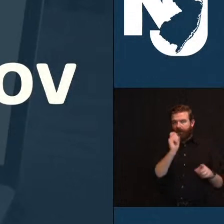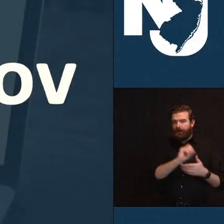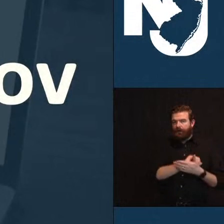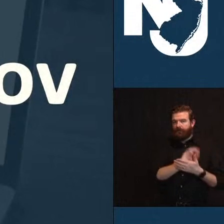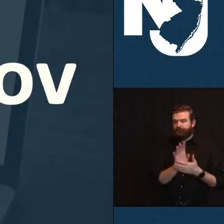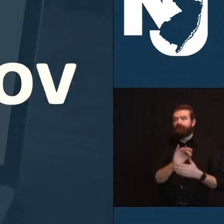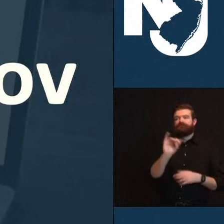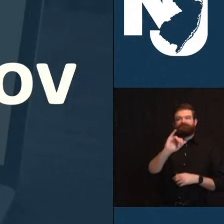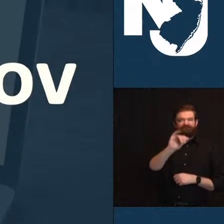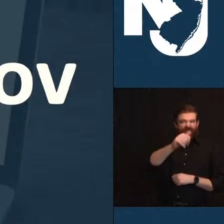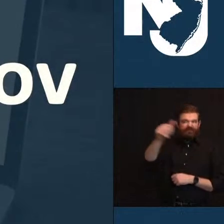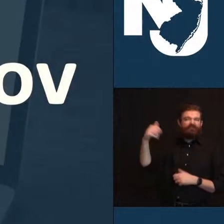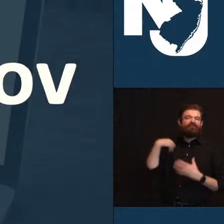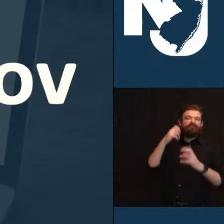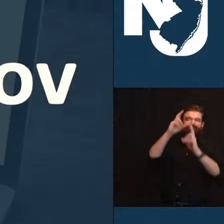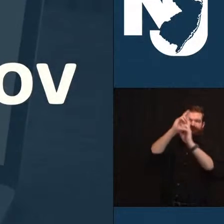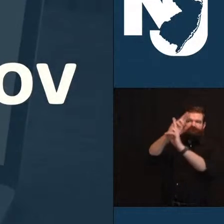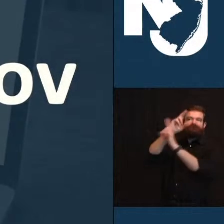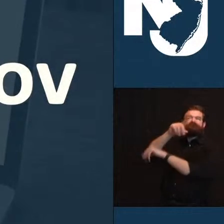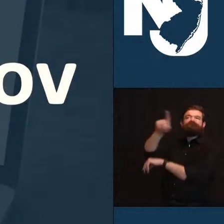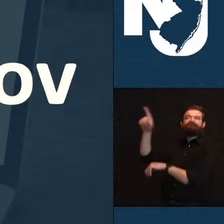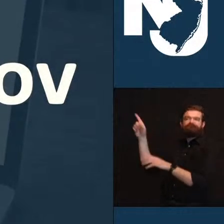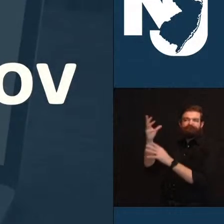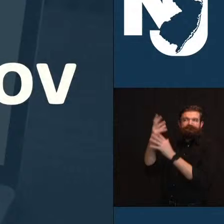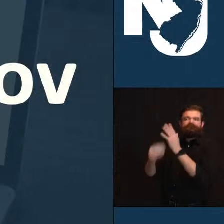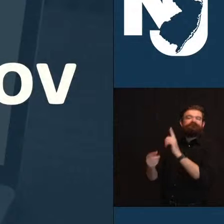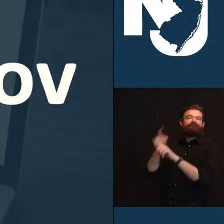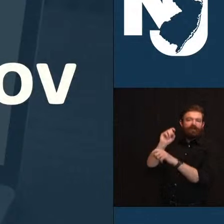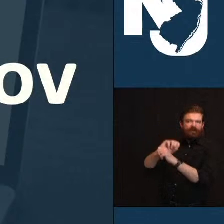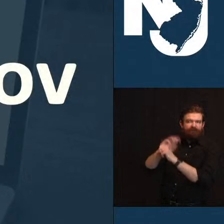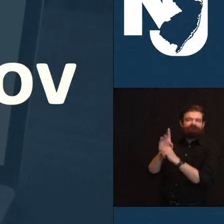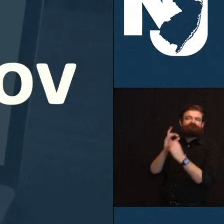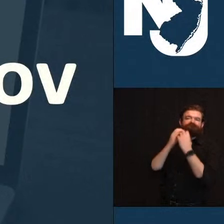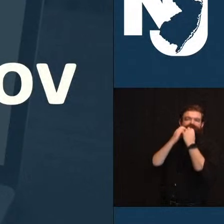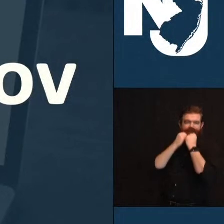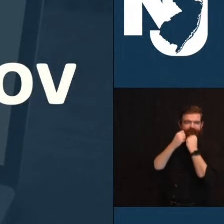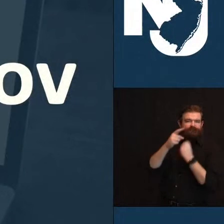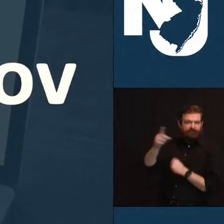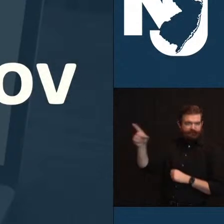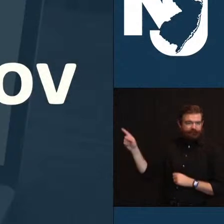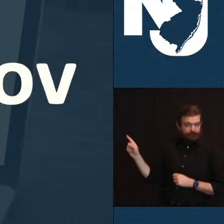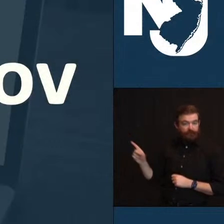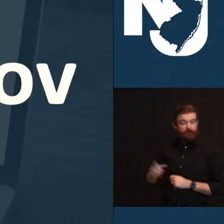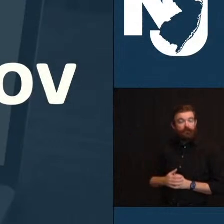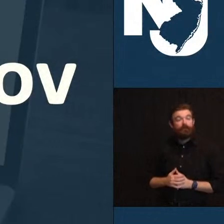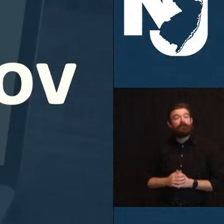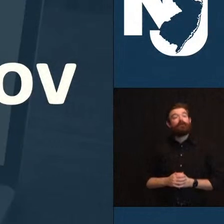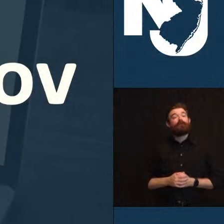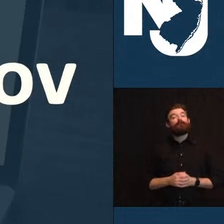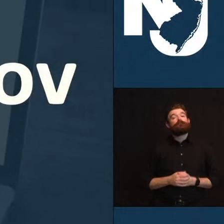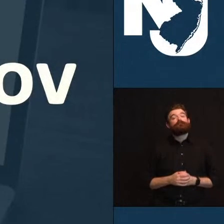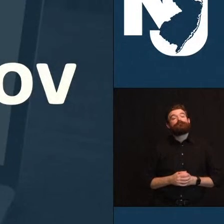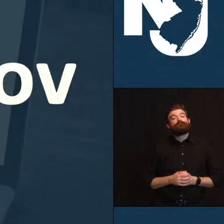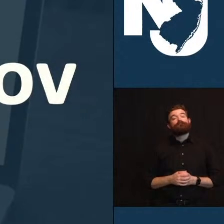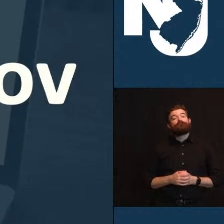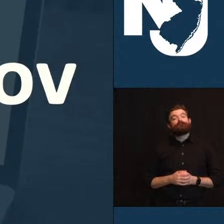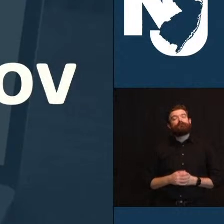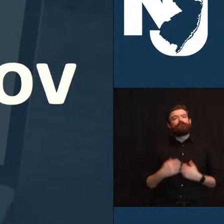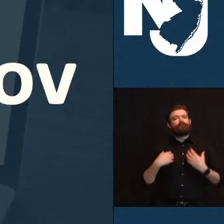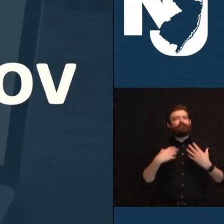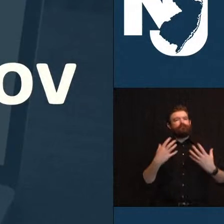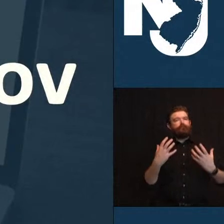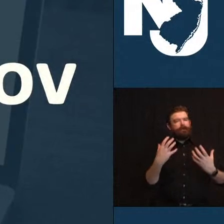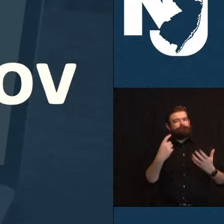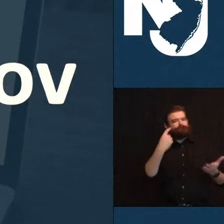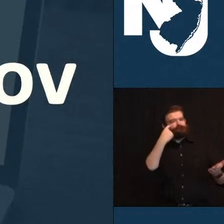Now, finally, before we turn things over to you, Judy, let's end on a high note and recognize another of the small businesses working in partnership with the